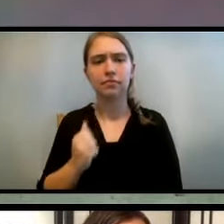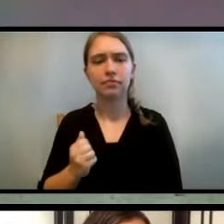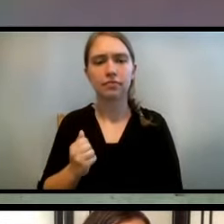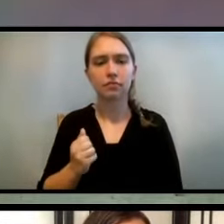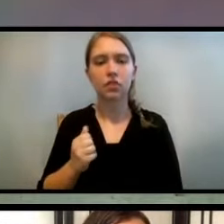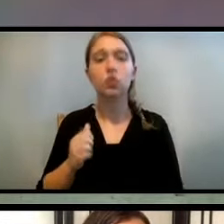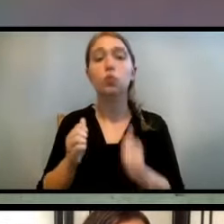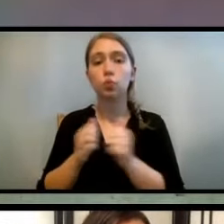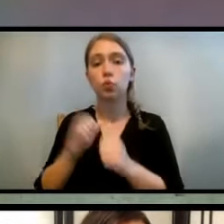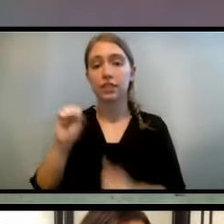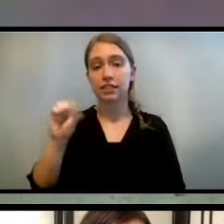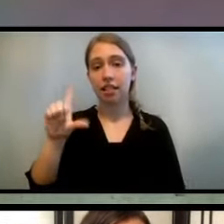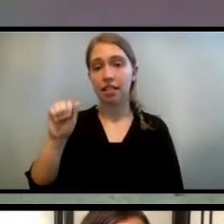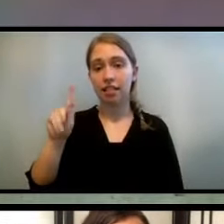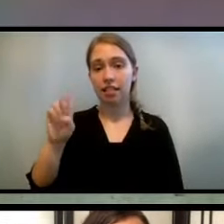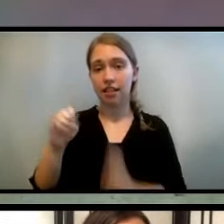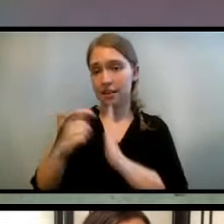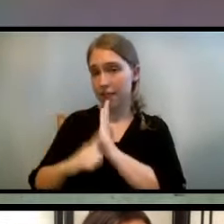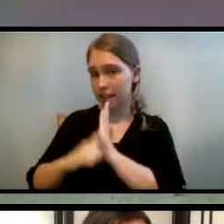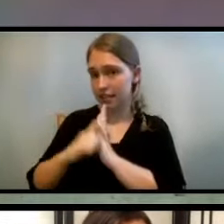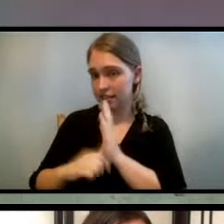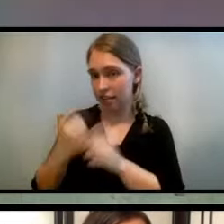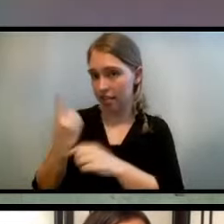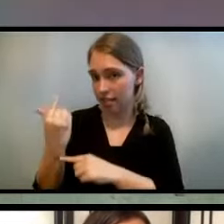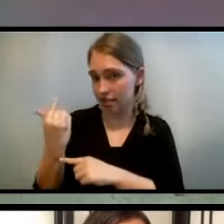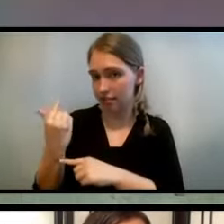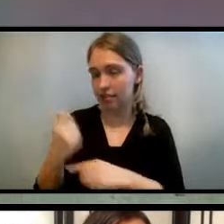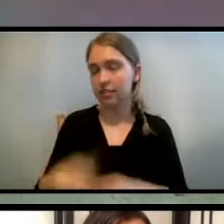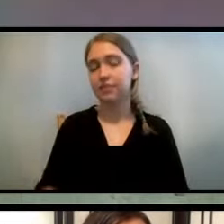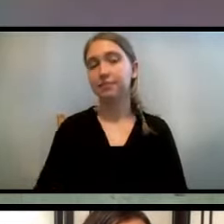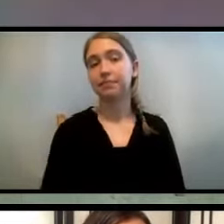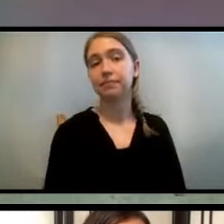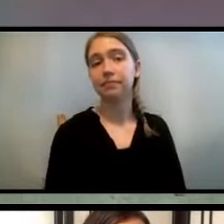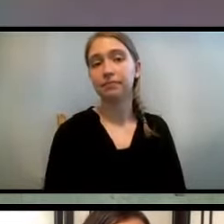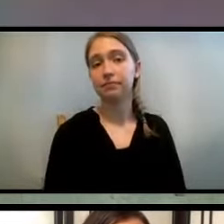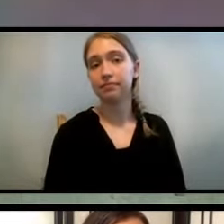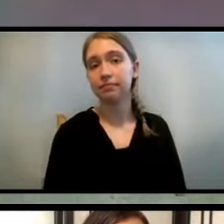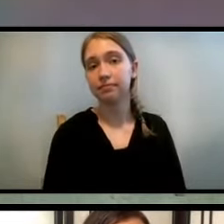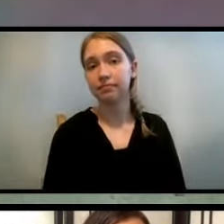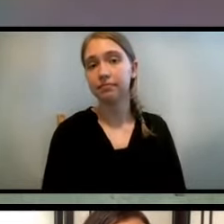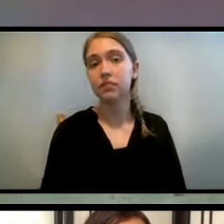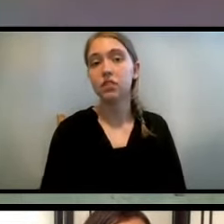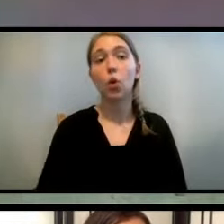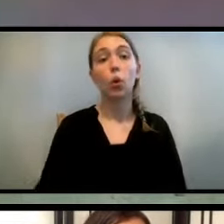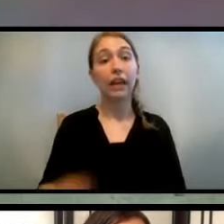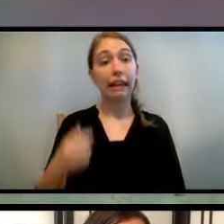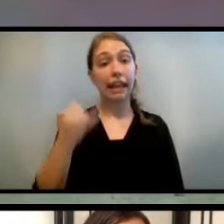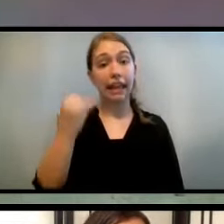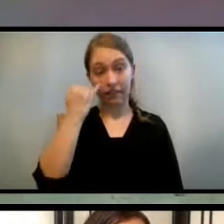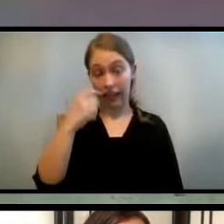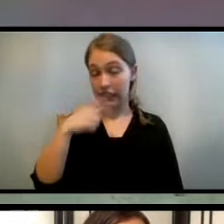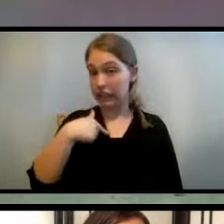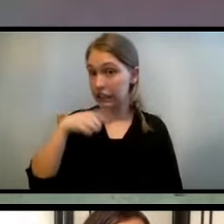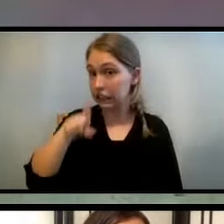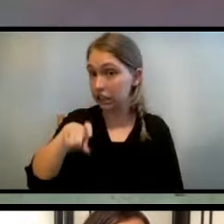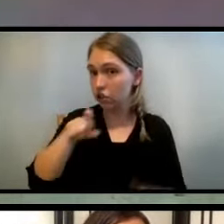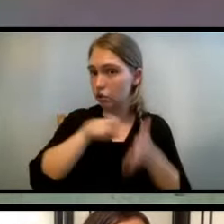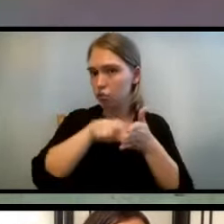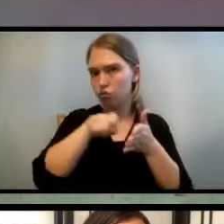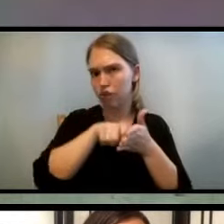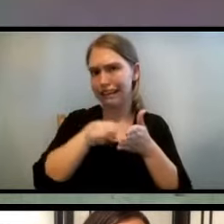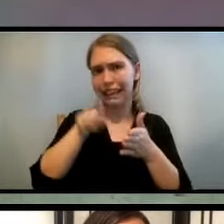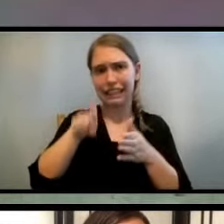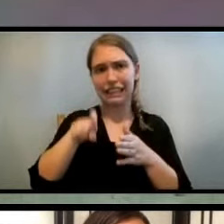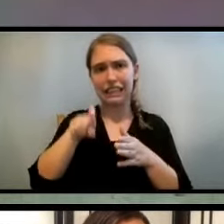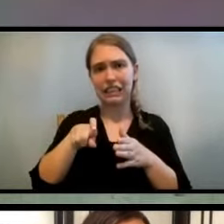Slate Magazine last year. And so in order to give myself the space to write, I do need to step back a bit